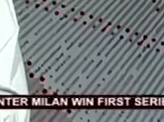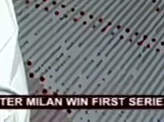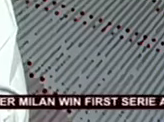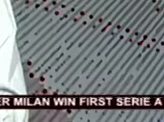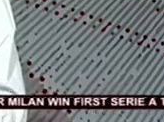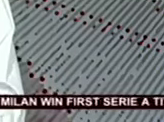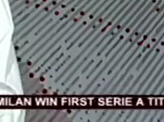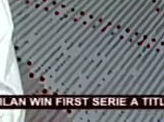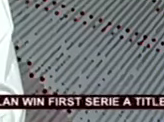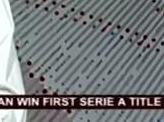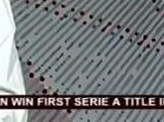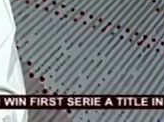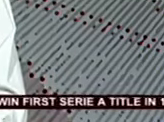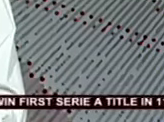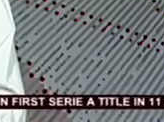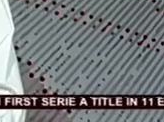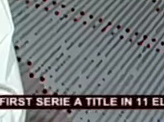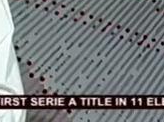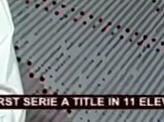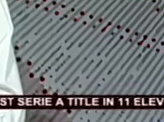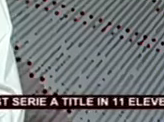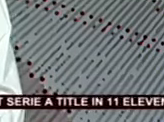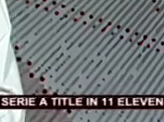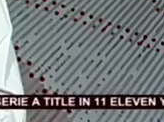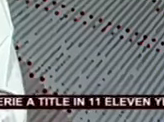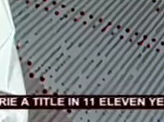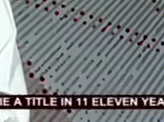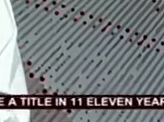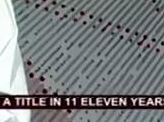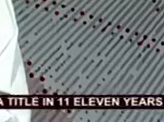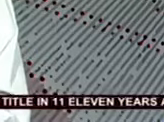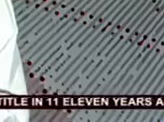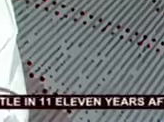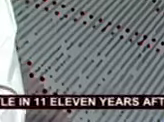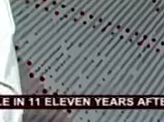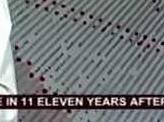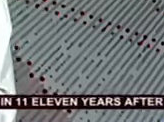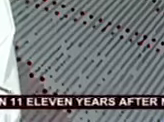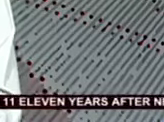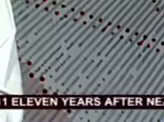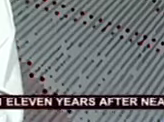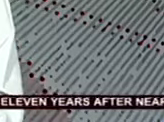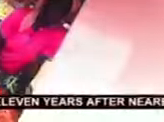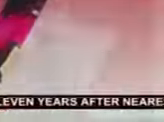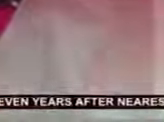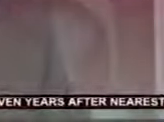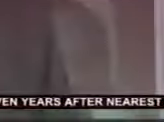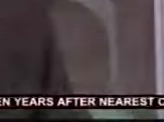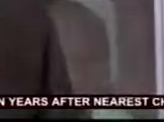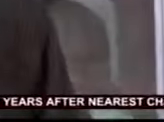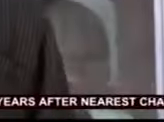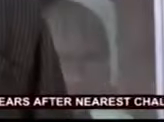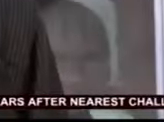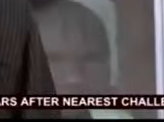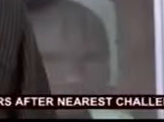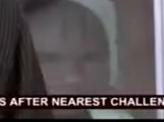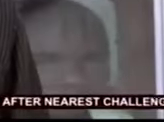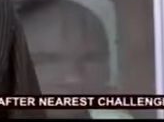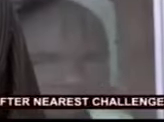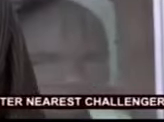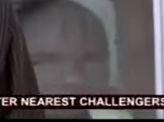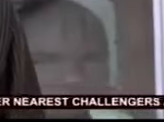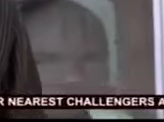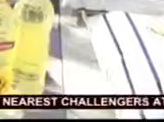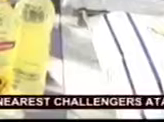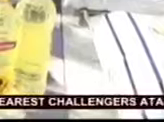pikadelele nsen la moy nun kadi juwar kadi jatu juwara la nin kachala mi bonde nyewo dun kirato ma ala na sungo mo da kila